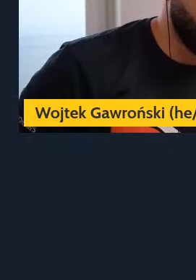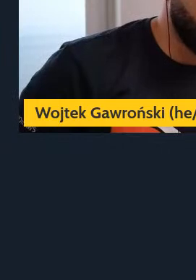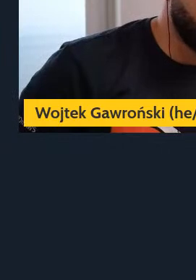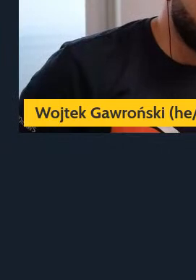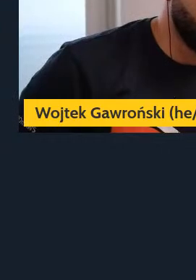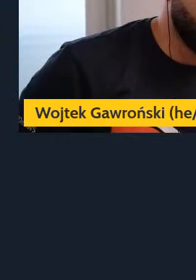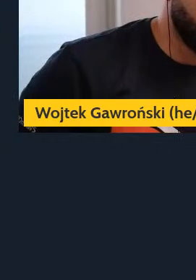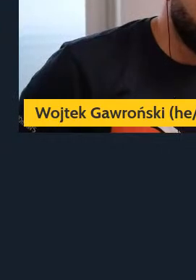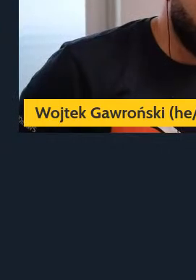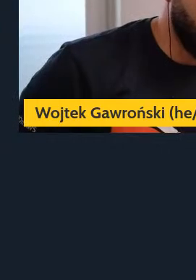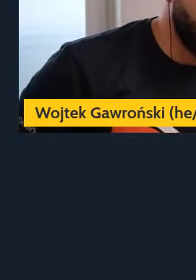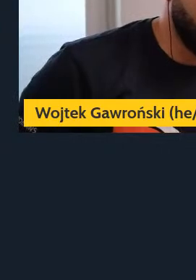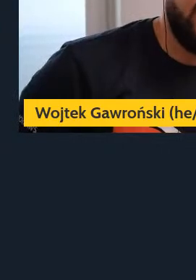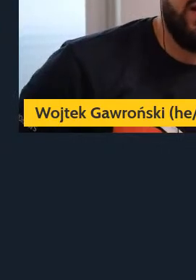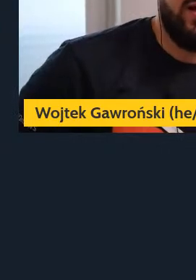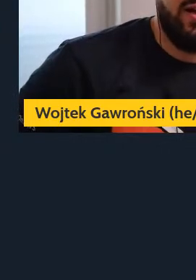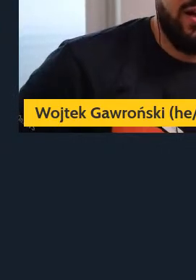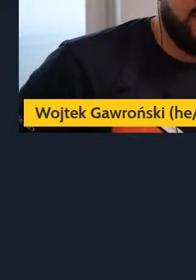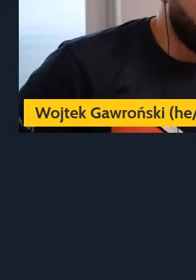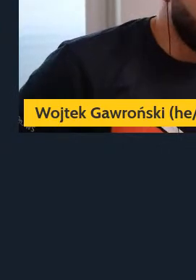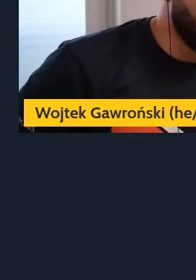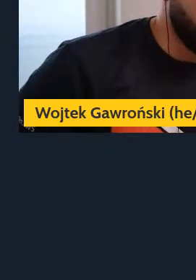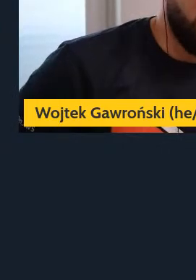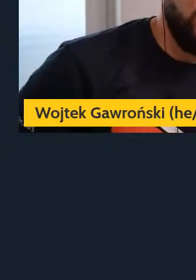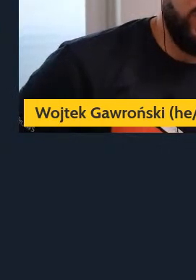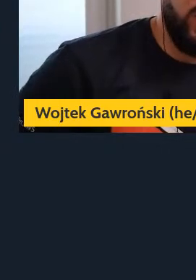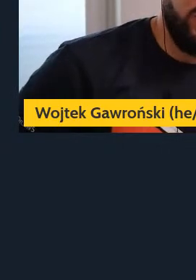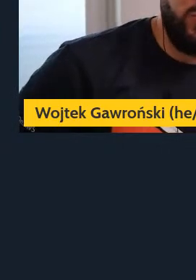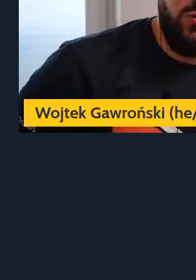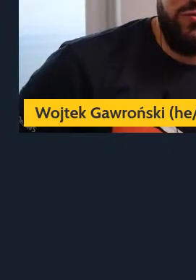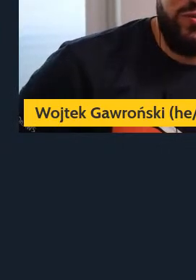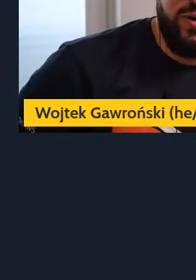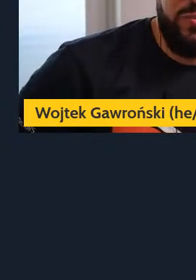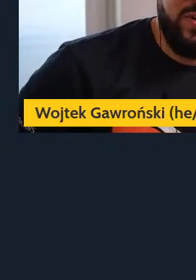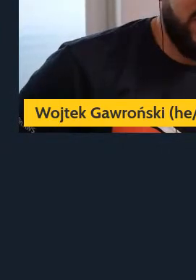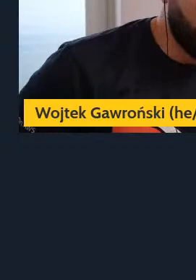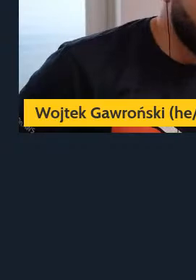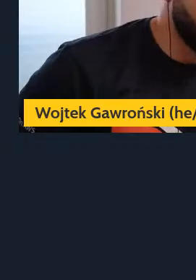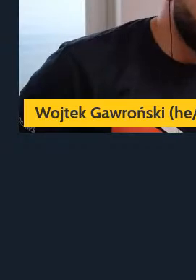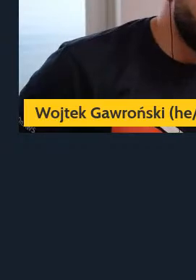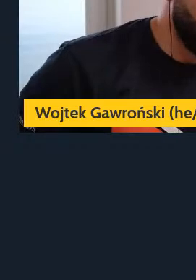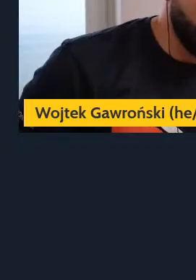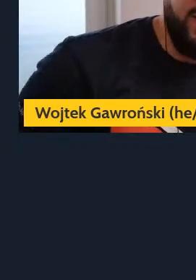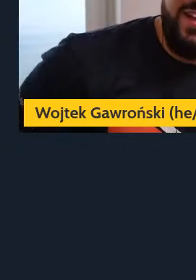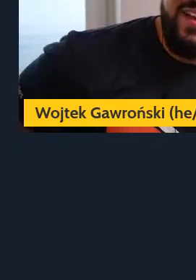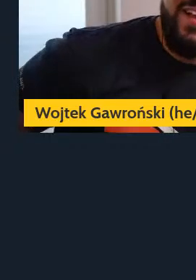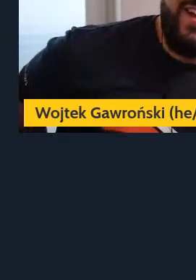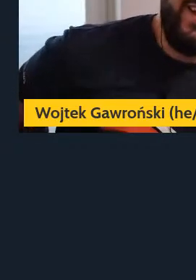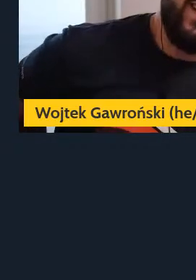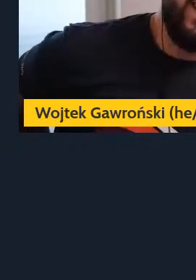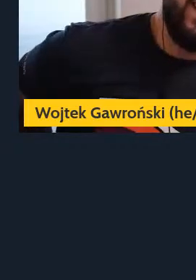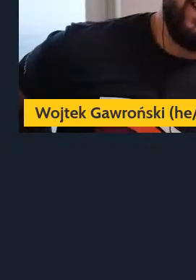11th, 2019 for GA. Andra, can you confirm at least this one?